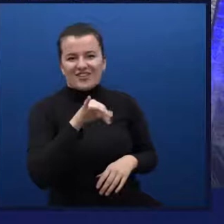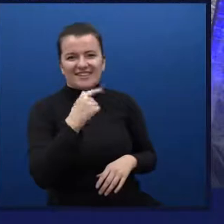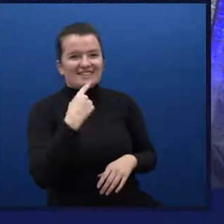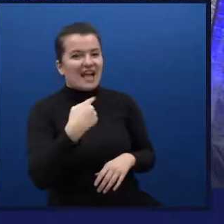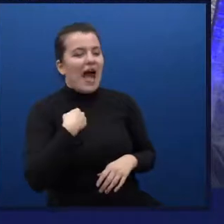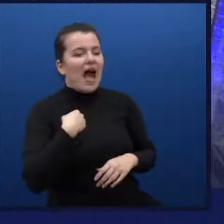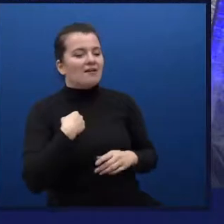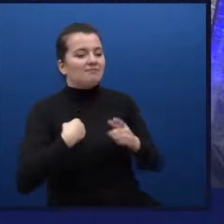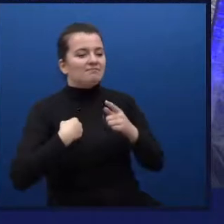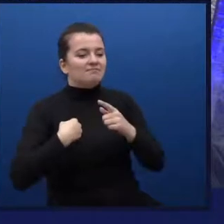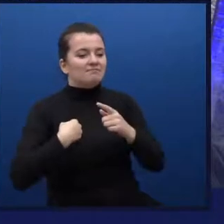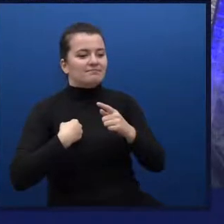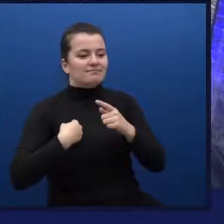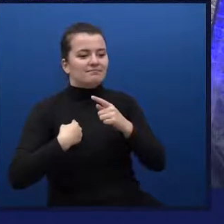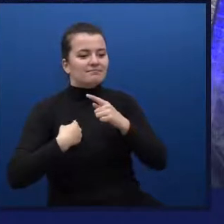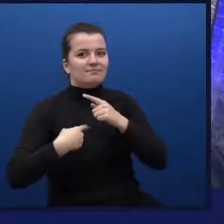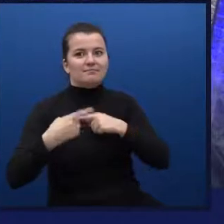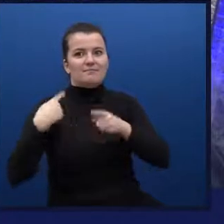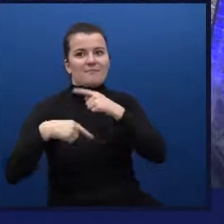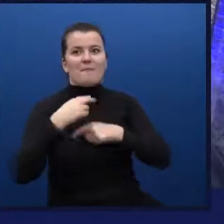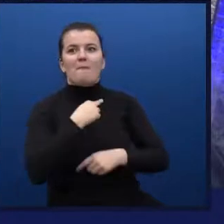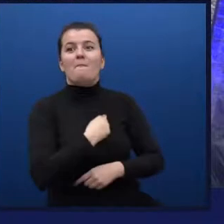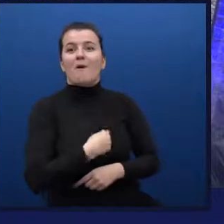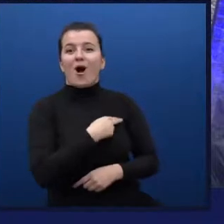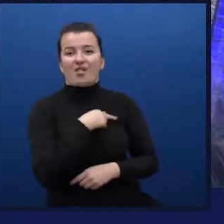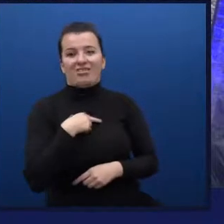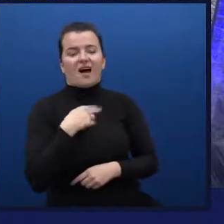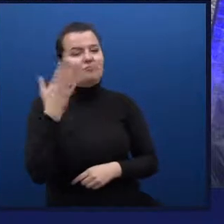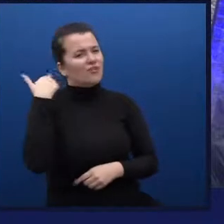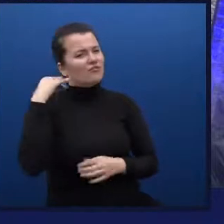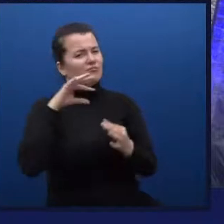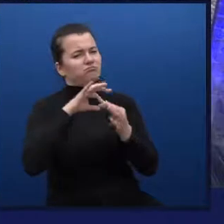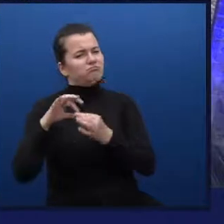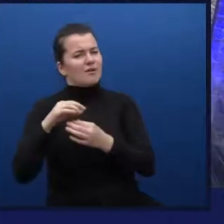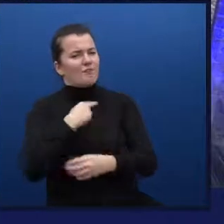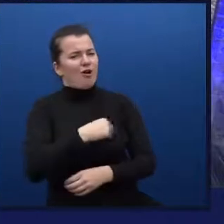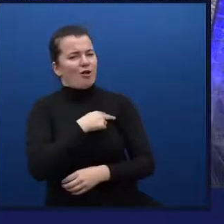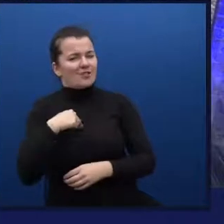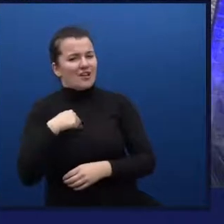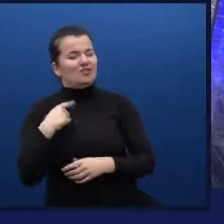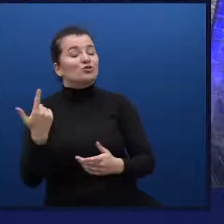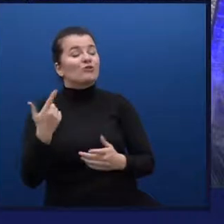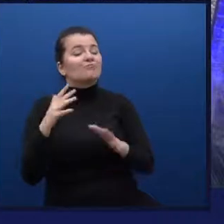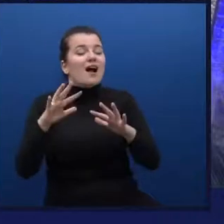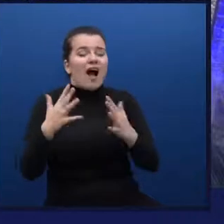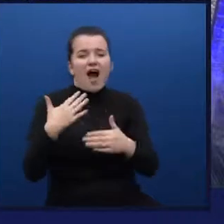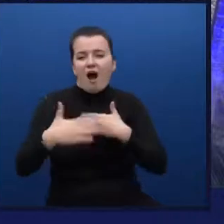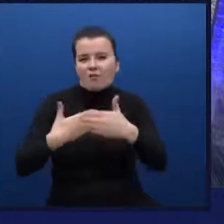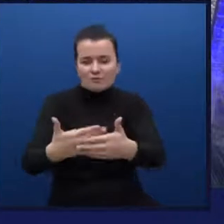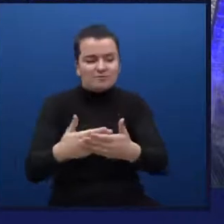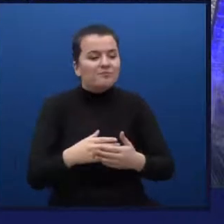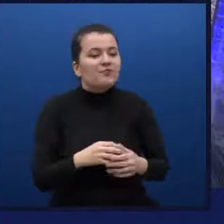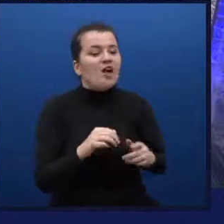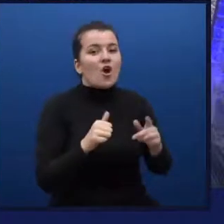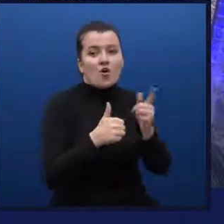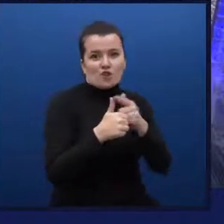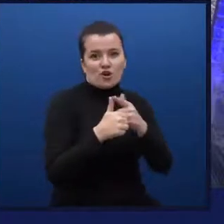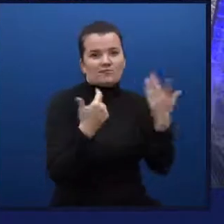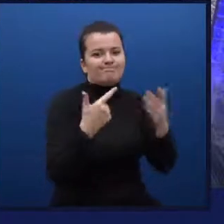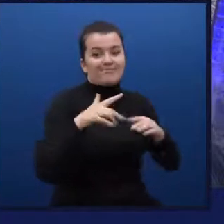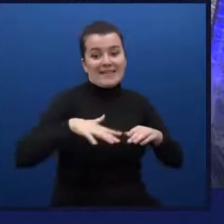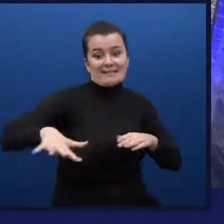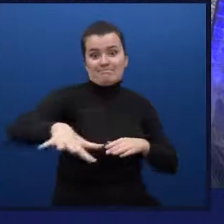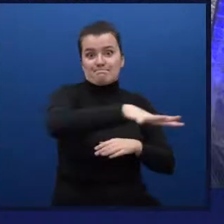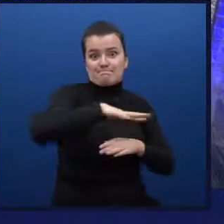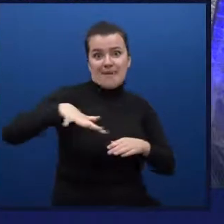And one thing I was thinking about in terms of the whole project that we did with the drone was in the inclusion of spatial mapping and tools like, you know,